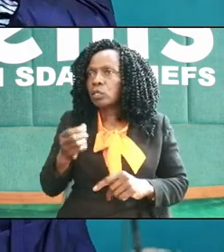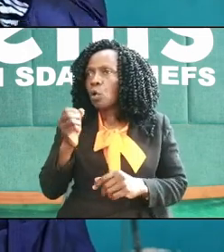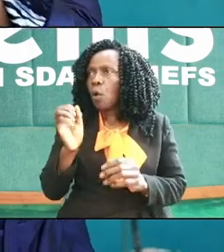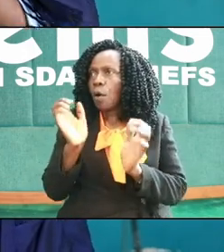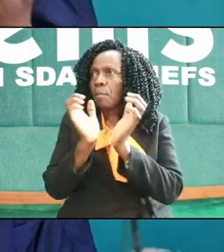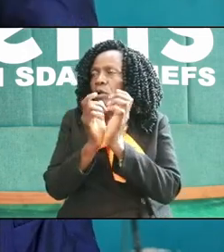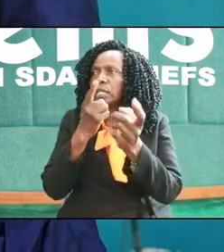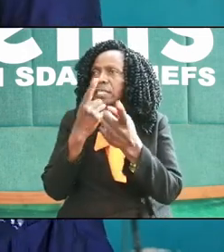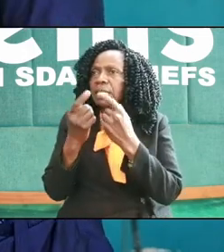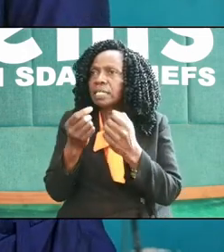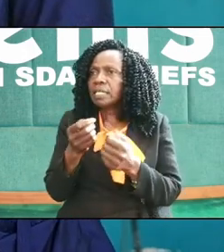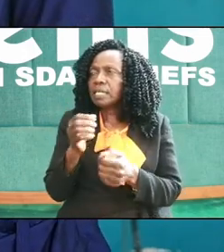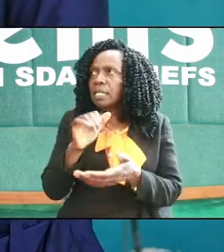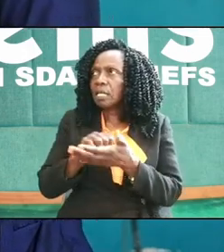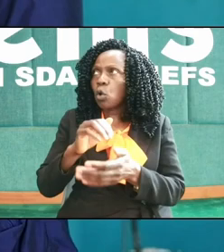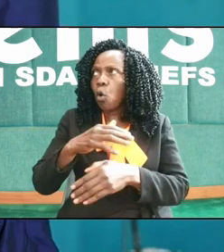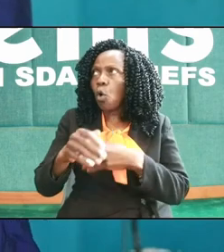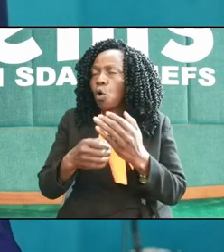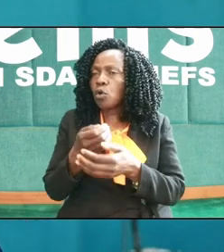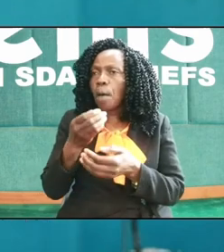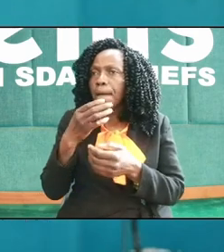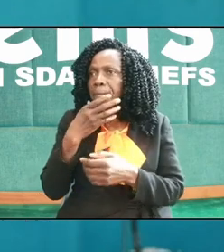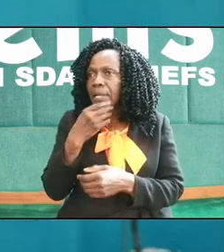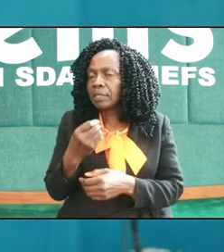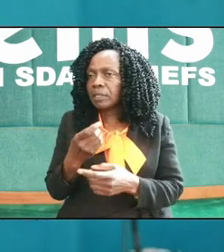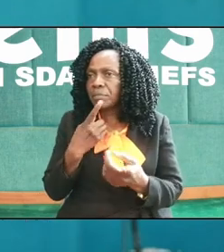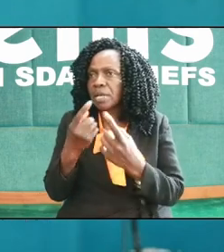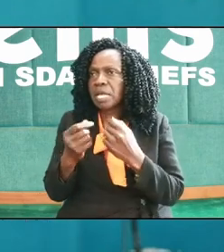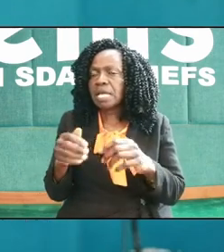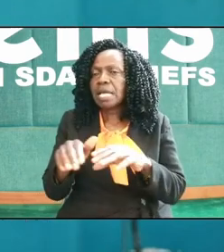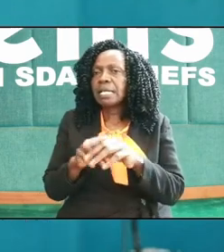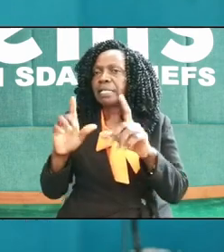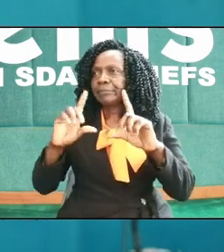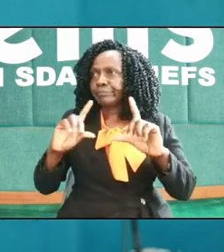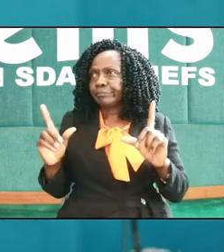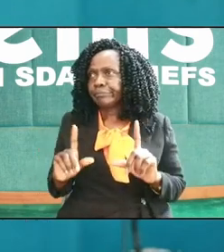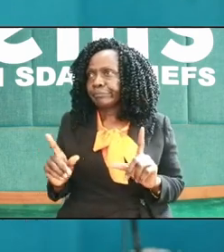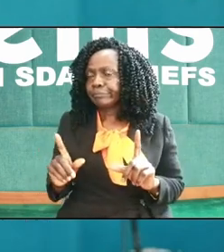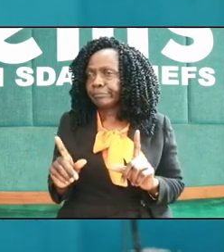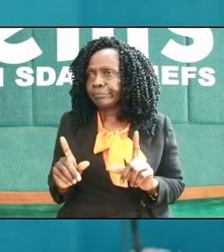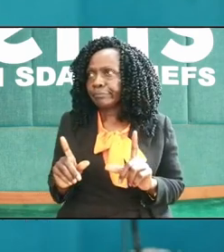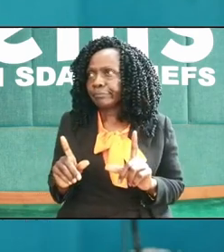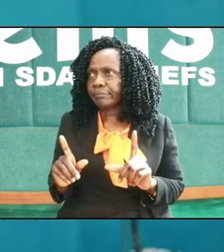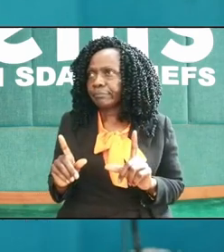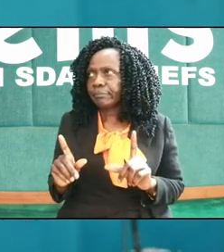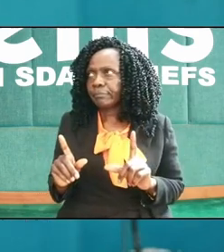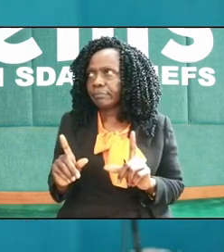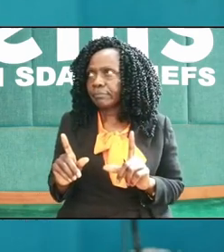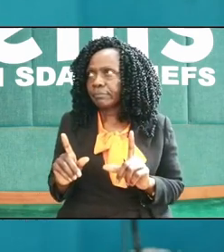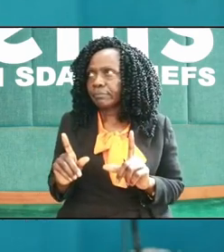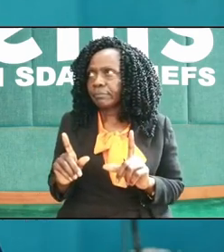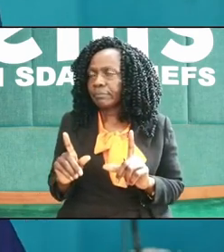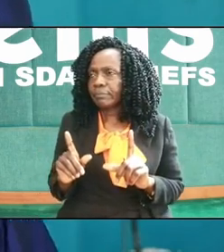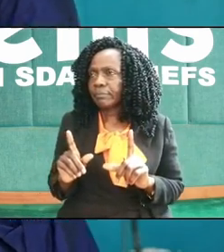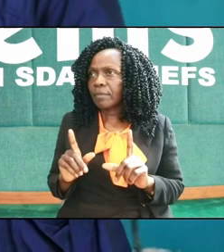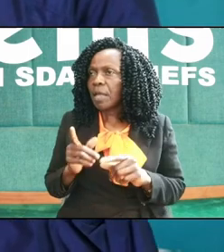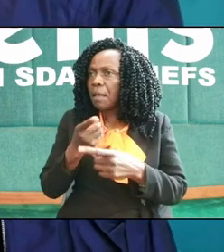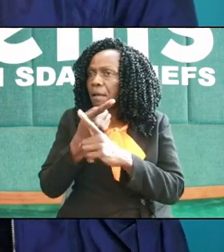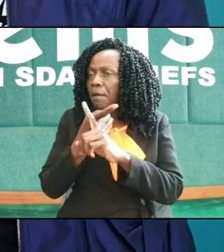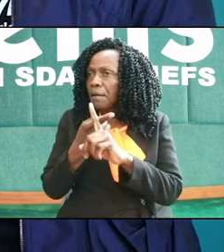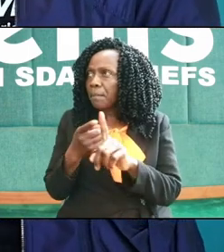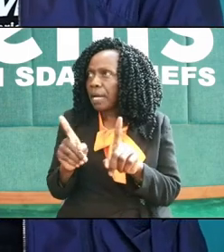that he wished that all men would speak with tongues unless all men would, he said that I would wish all men would